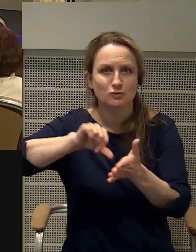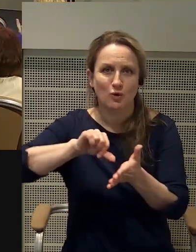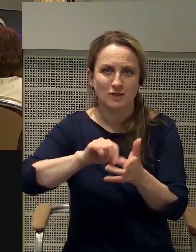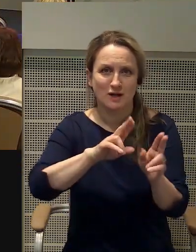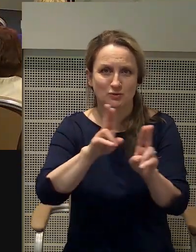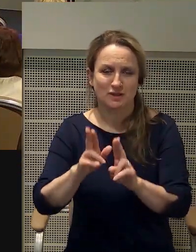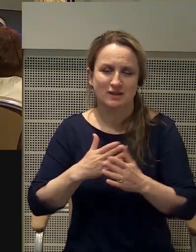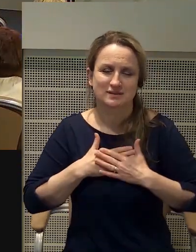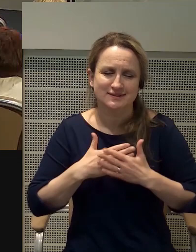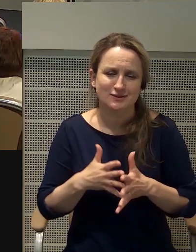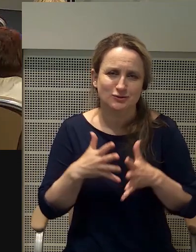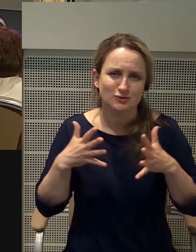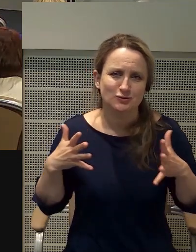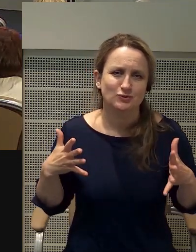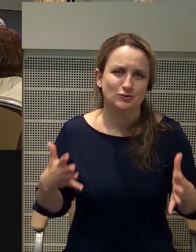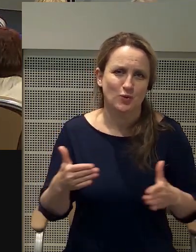Annet.